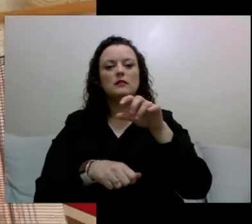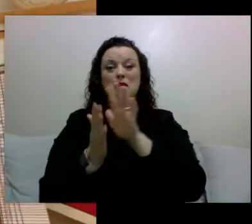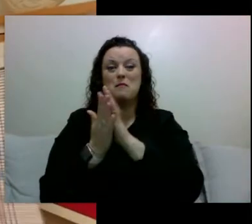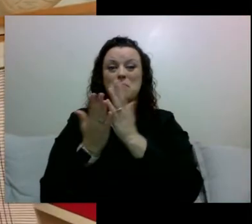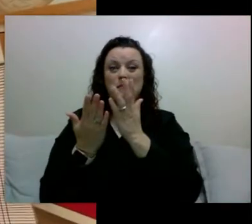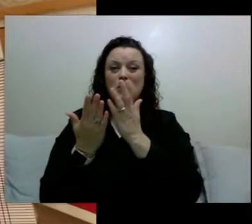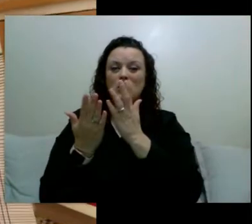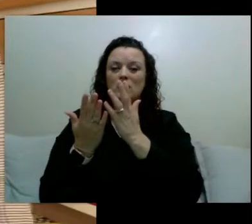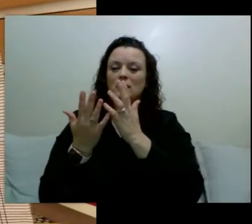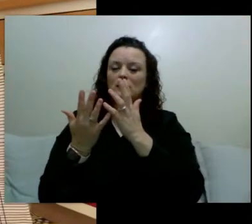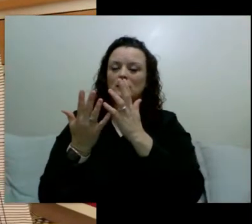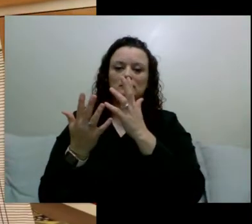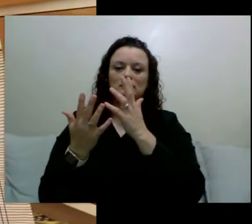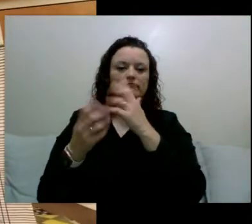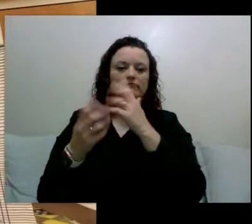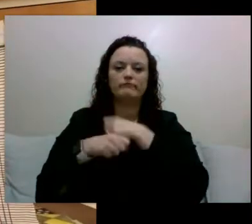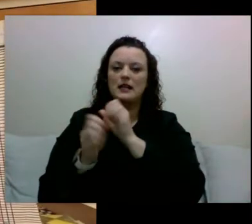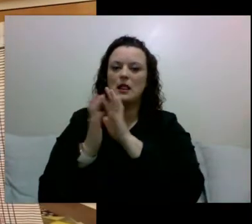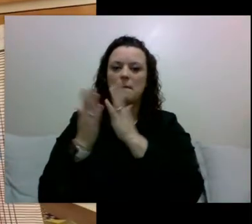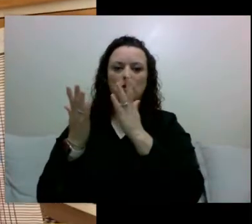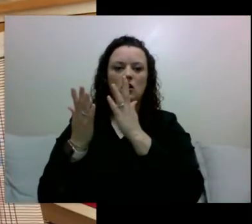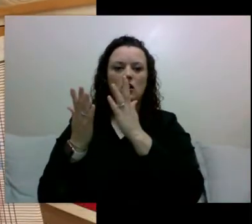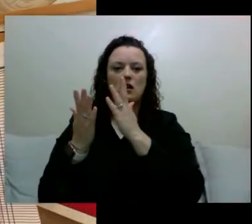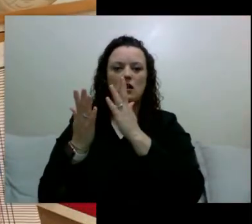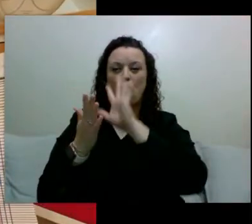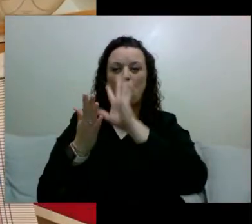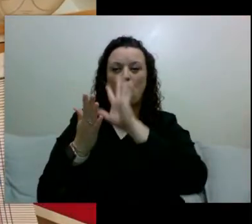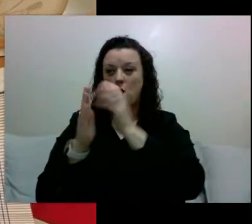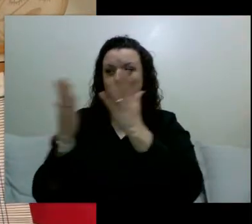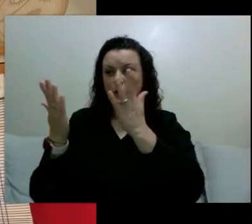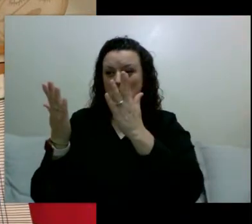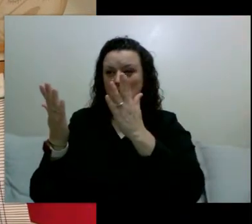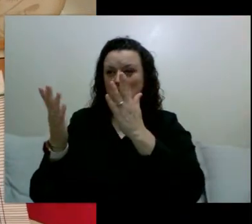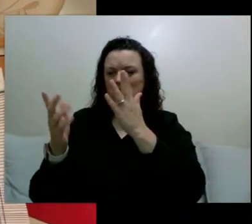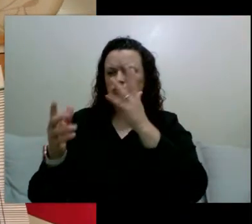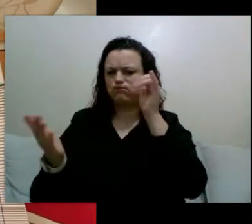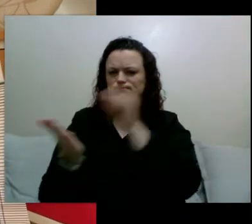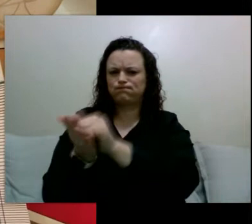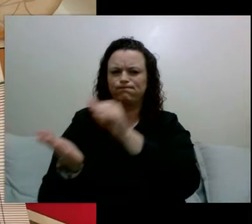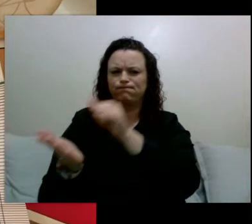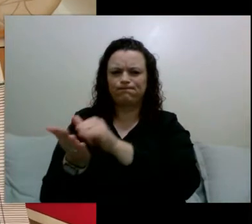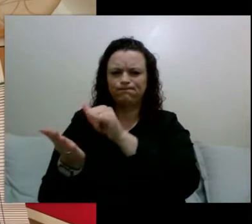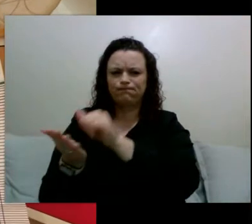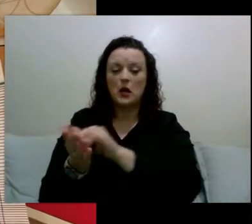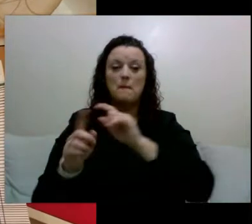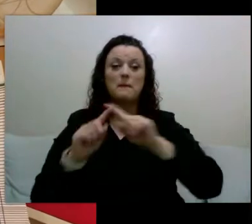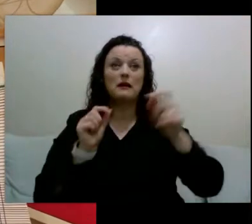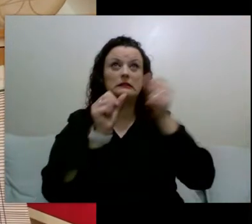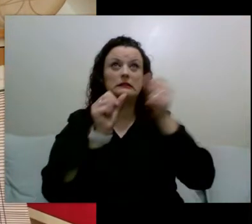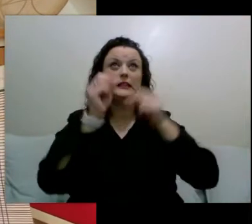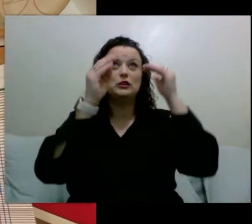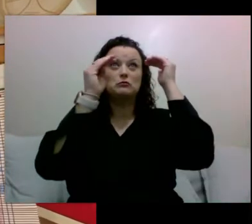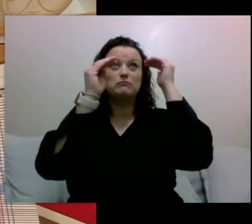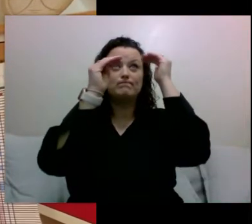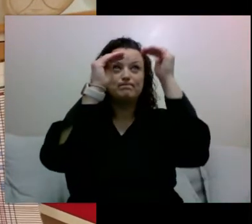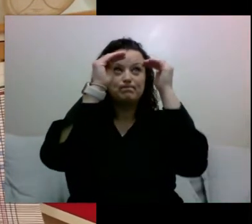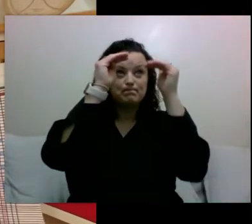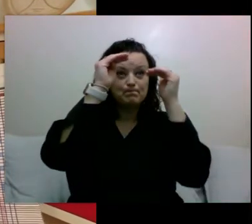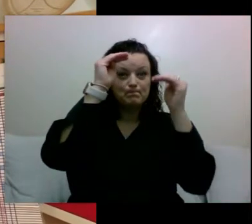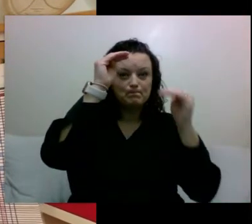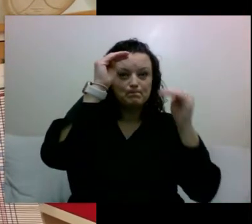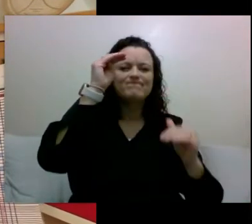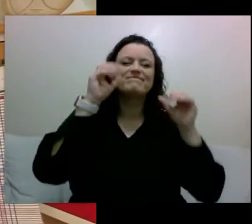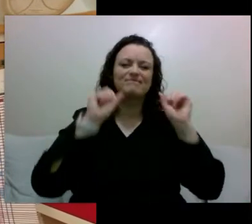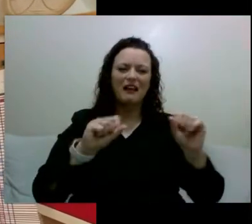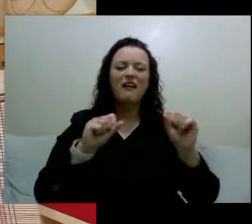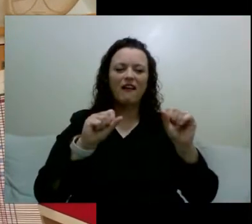possible to do one of these little things. And when you do it, you can check it off. Just like sometimes it feels like it's impossible to get through